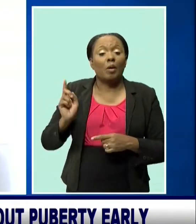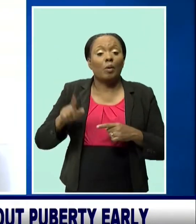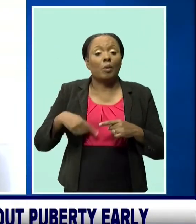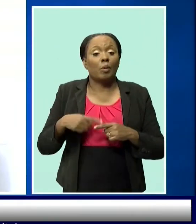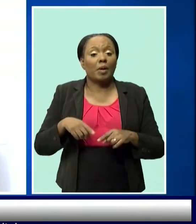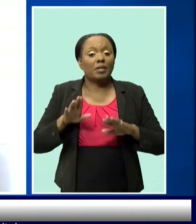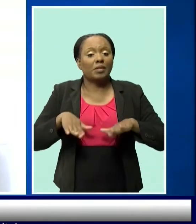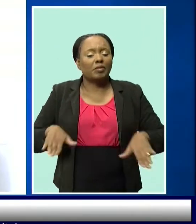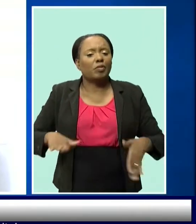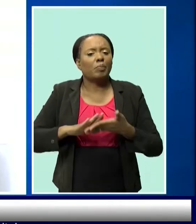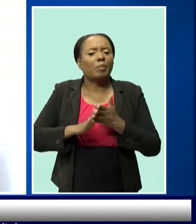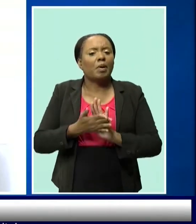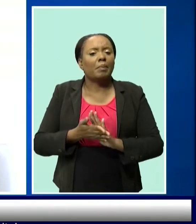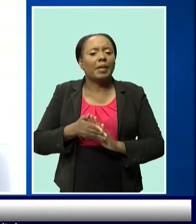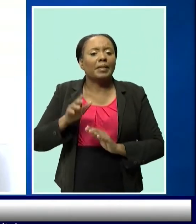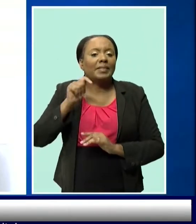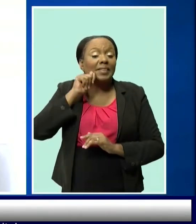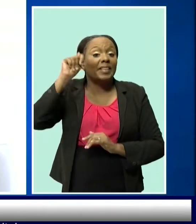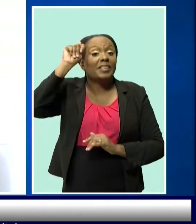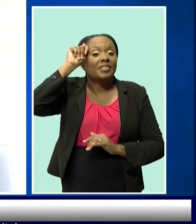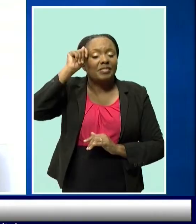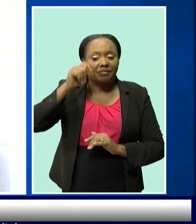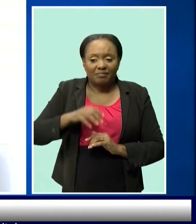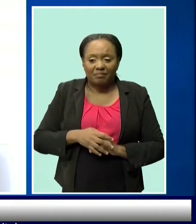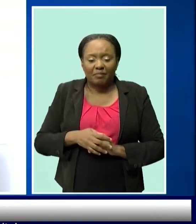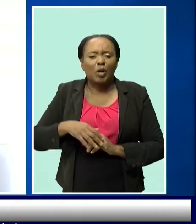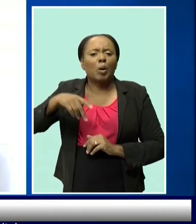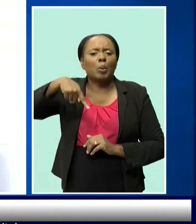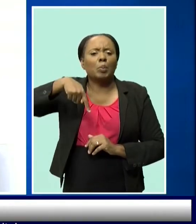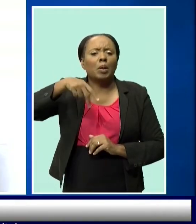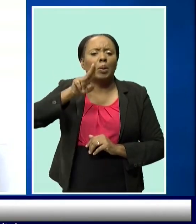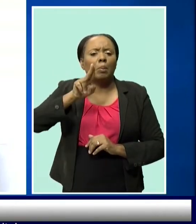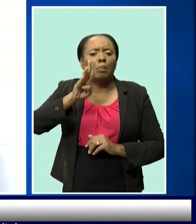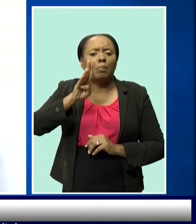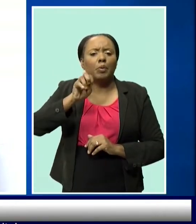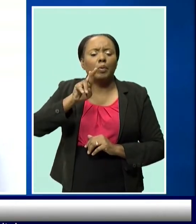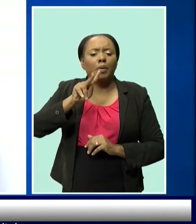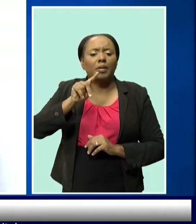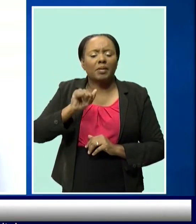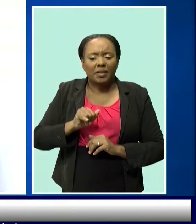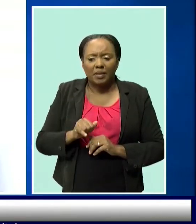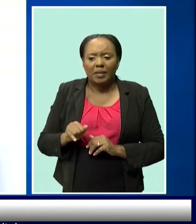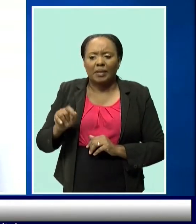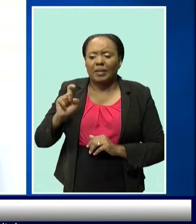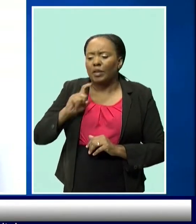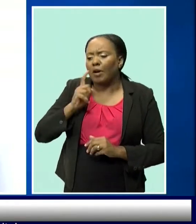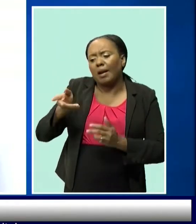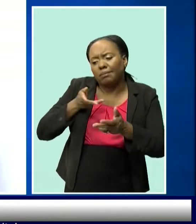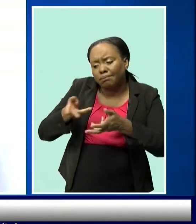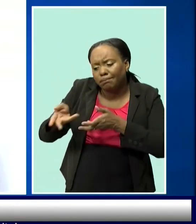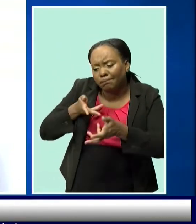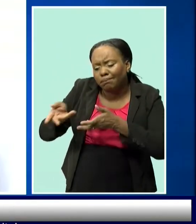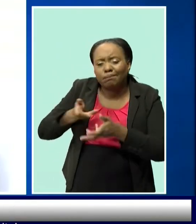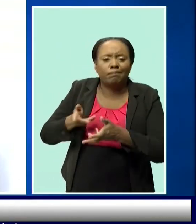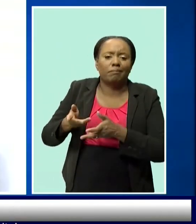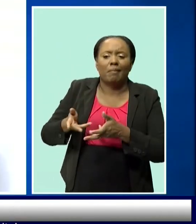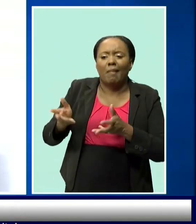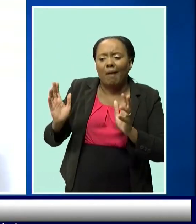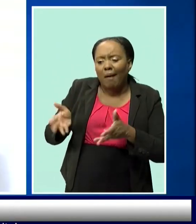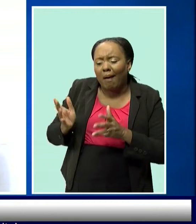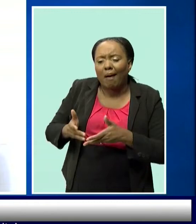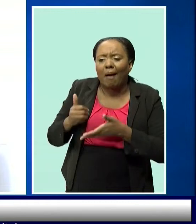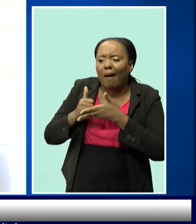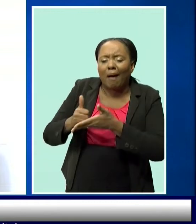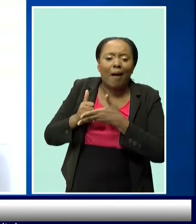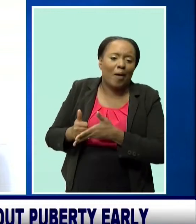puberty, and part of that really may be a reflection of how they were brought up, that these things were not discussed much, if at all, in households